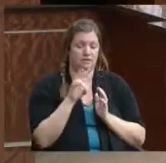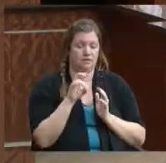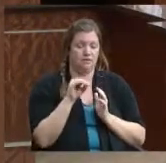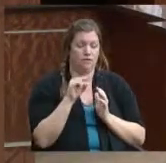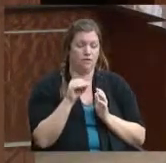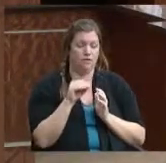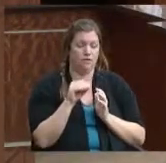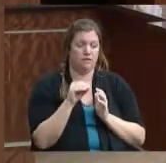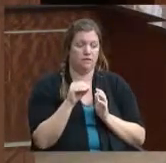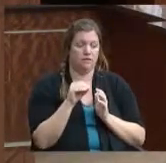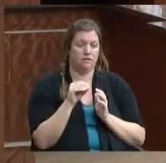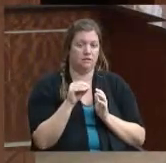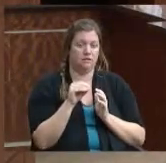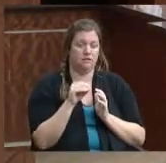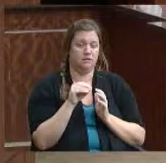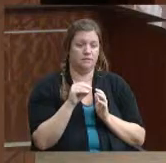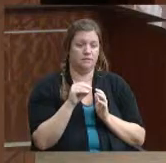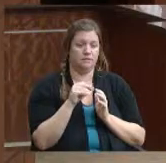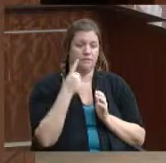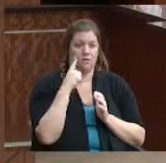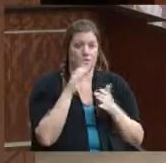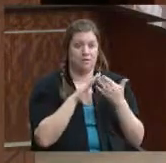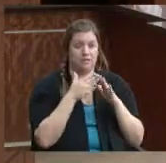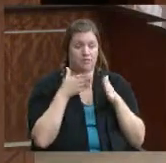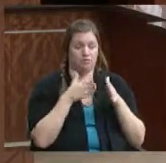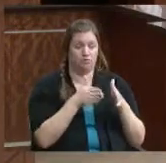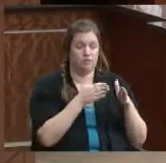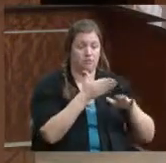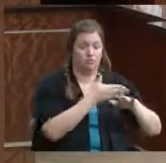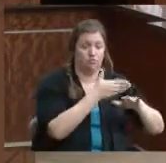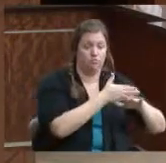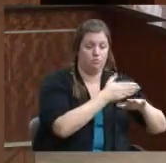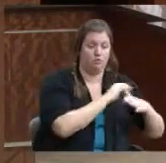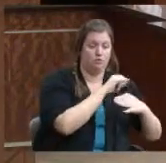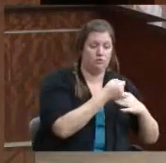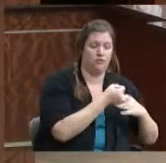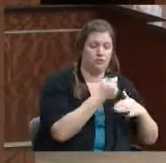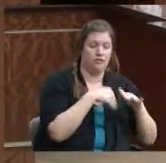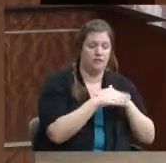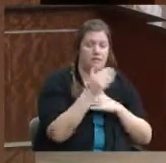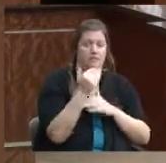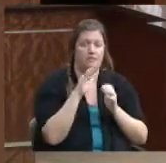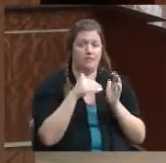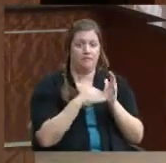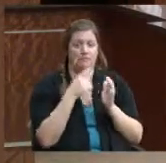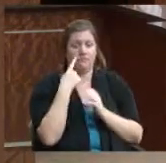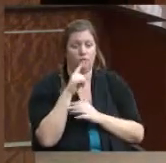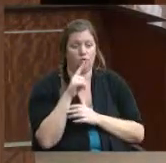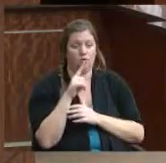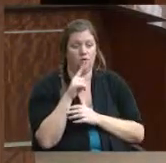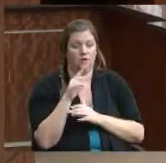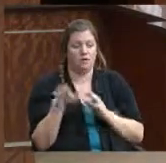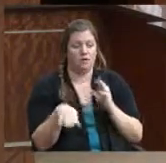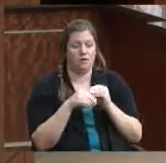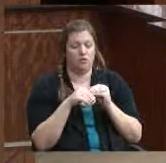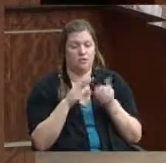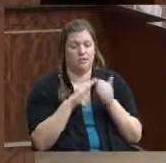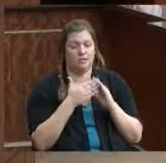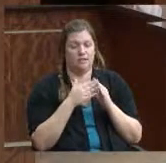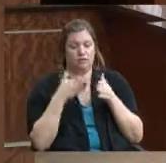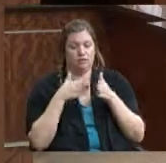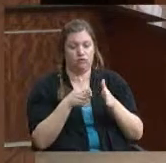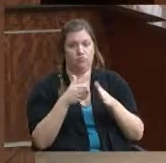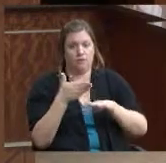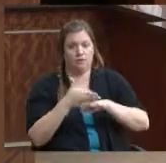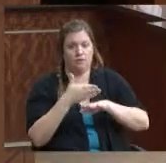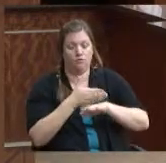$26,740 as a contingency item for the city streets improvement projects and $15,400 for additional citywide street